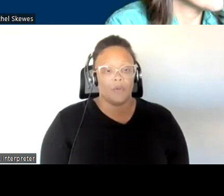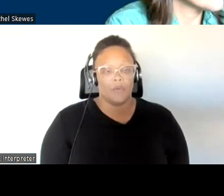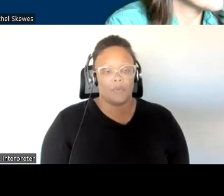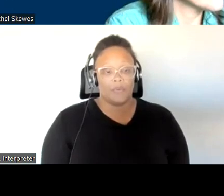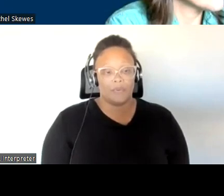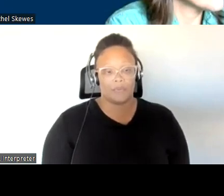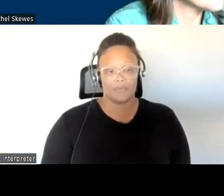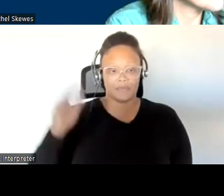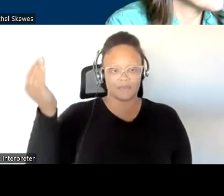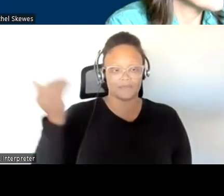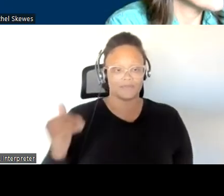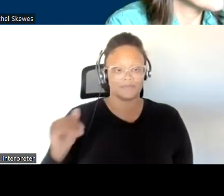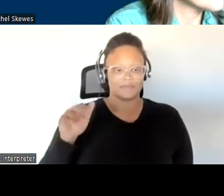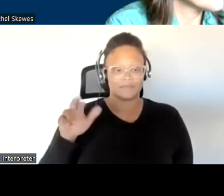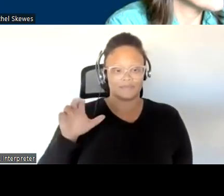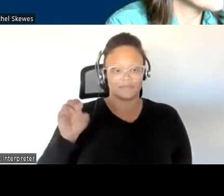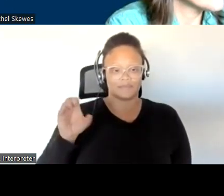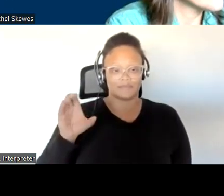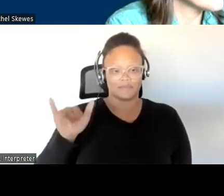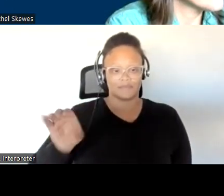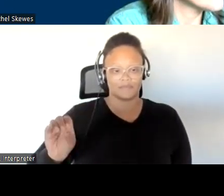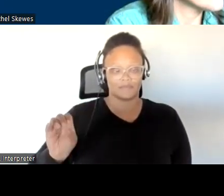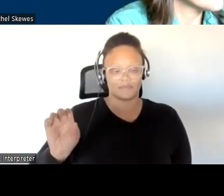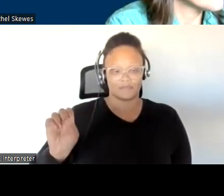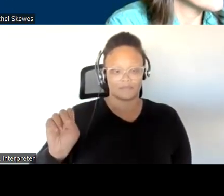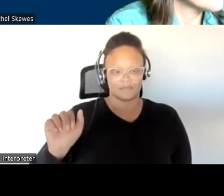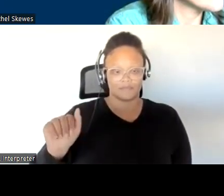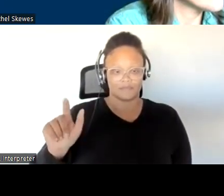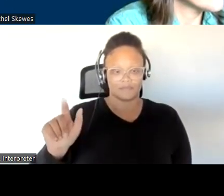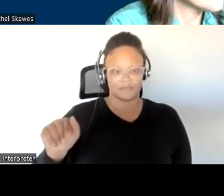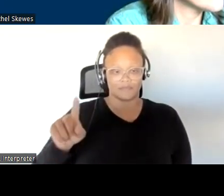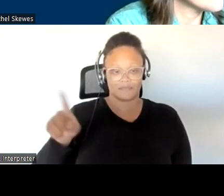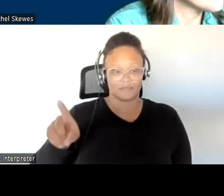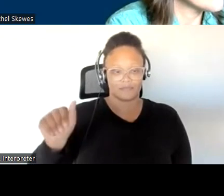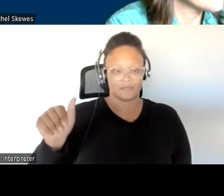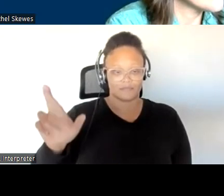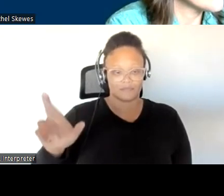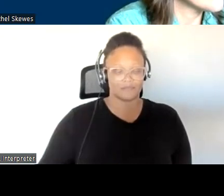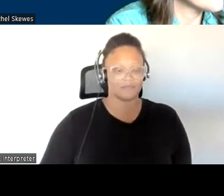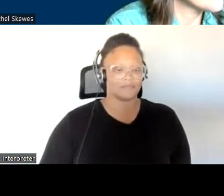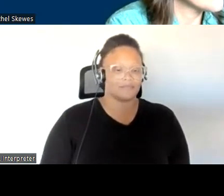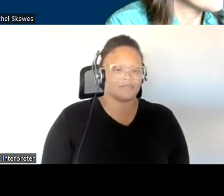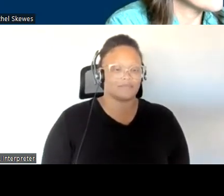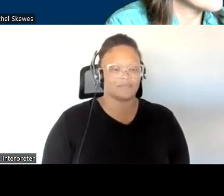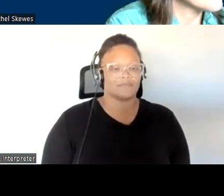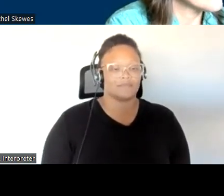Thank you. Next, Rocio Salazar. Rocio?